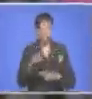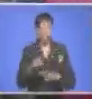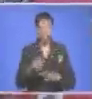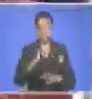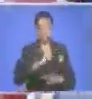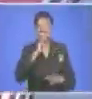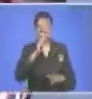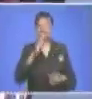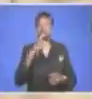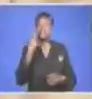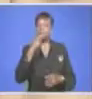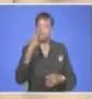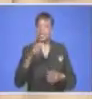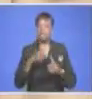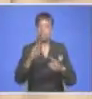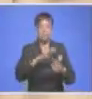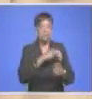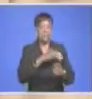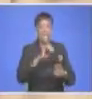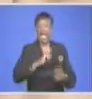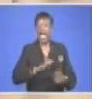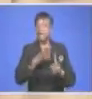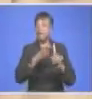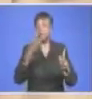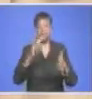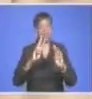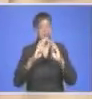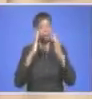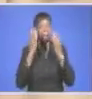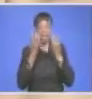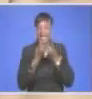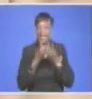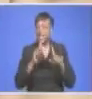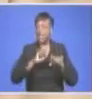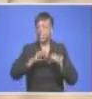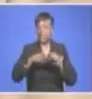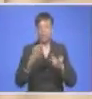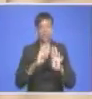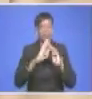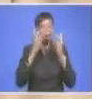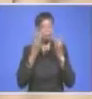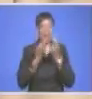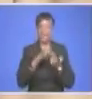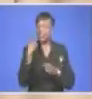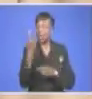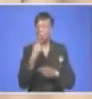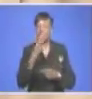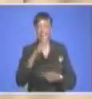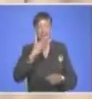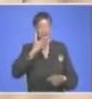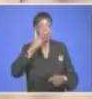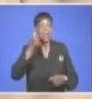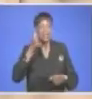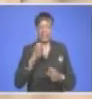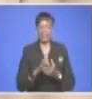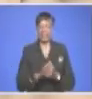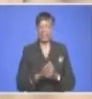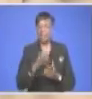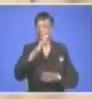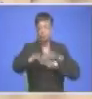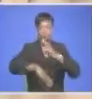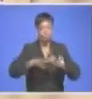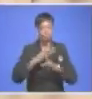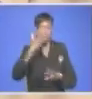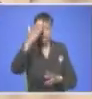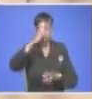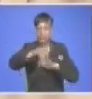speaking from a musical aspect. I'm from the band. So the band always the best. We're world renowned. So anything other than the band is